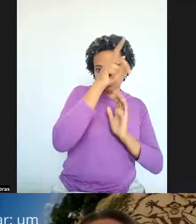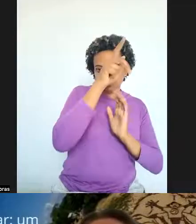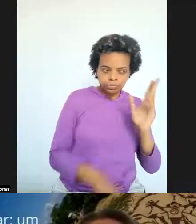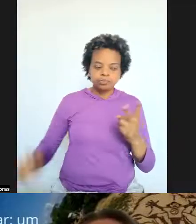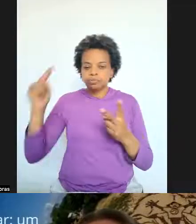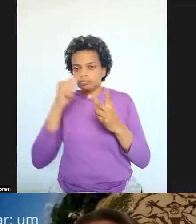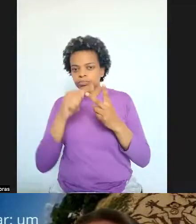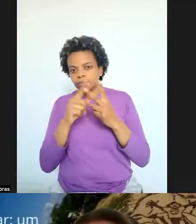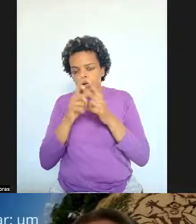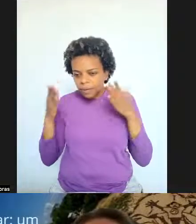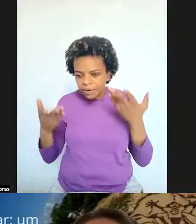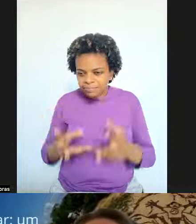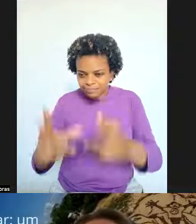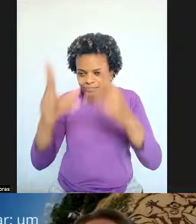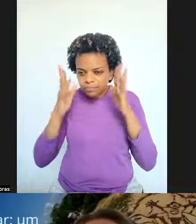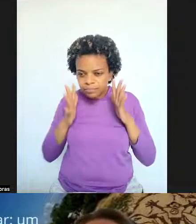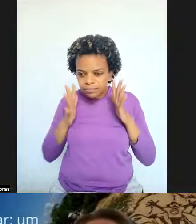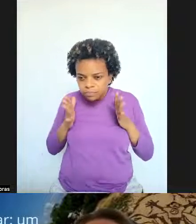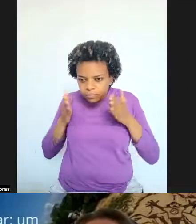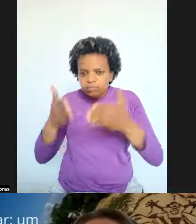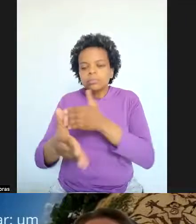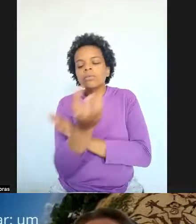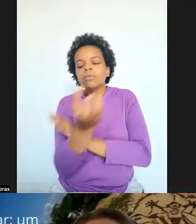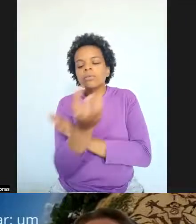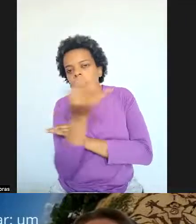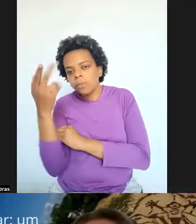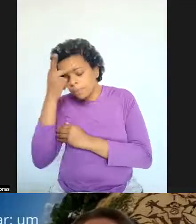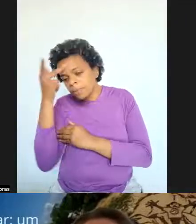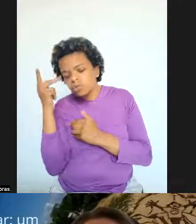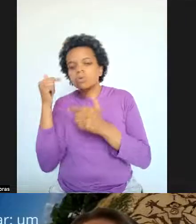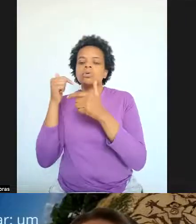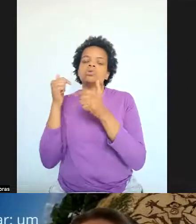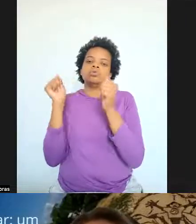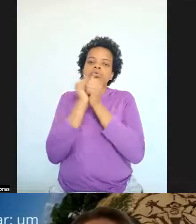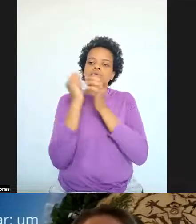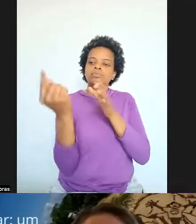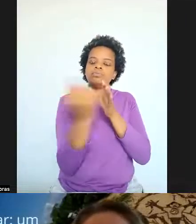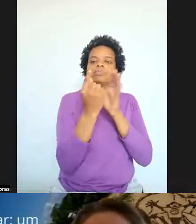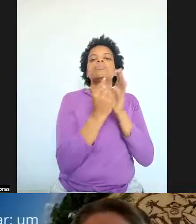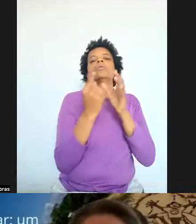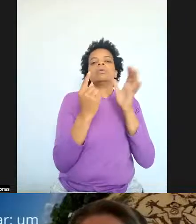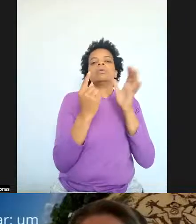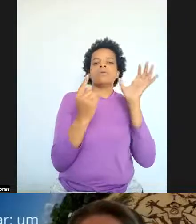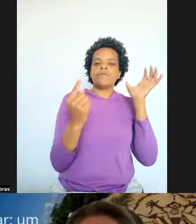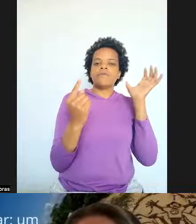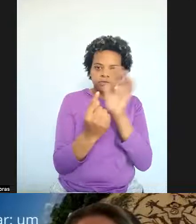projects, and the other ones relating to the people